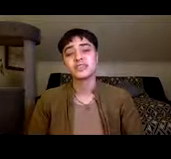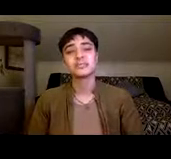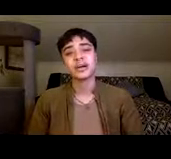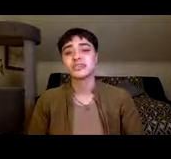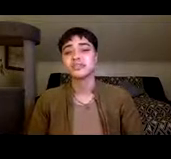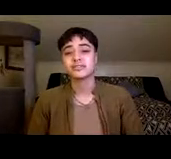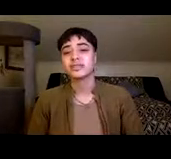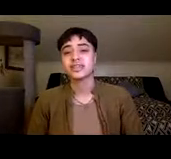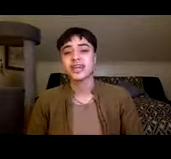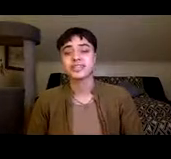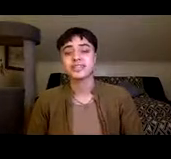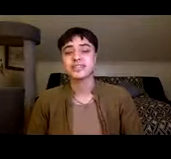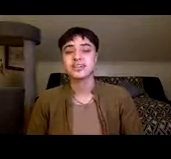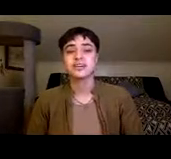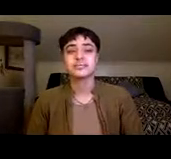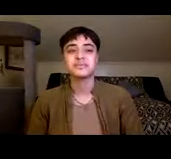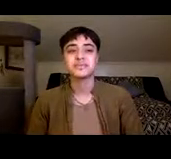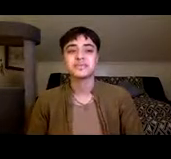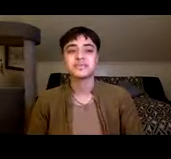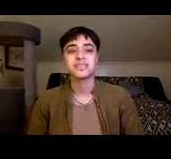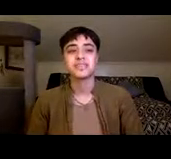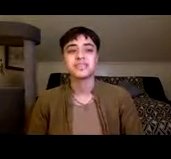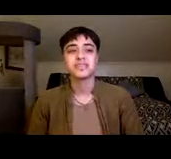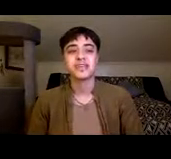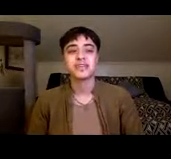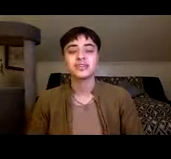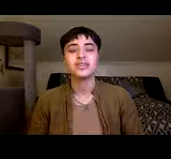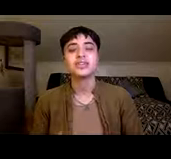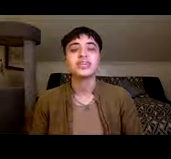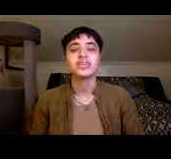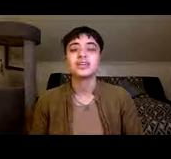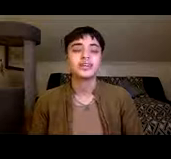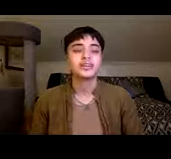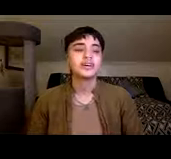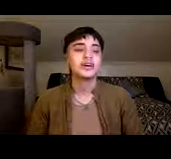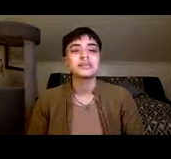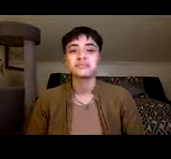really inspiring for me and really just like healing.